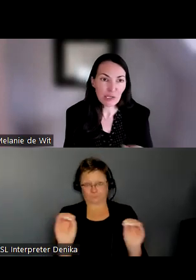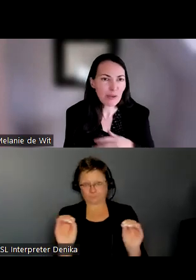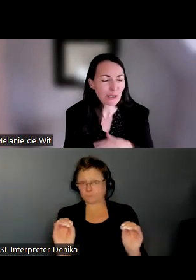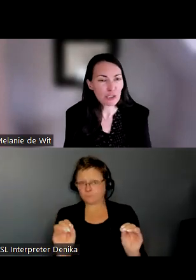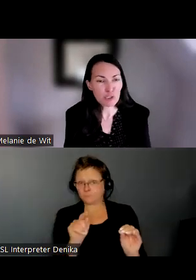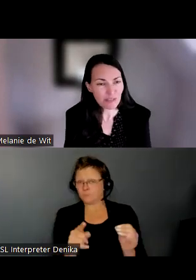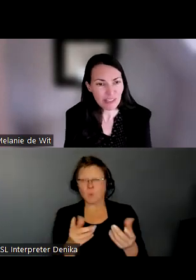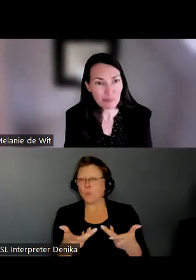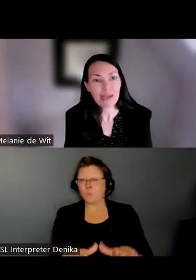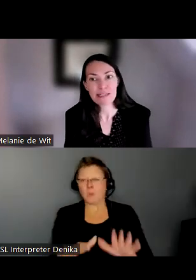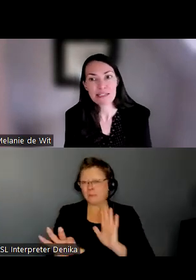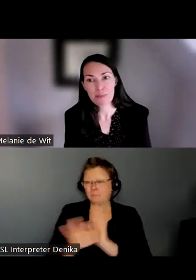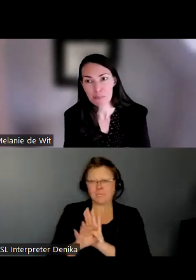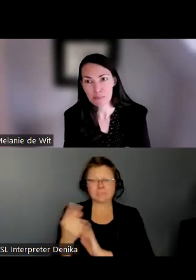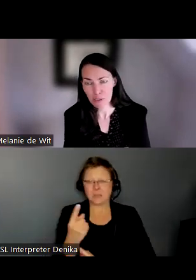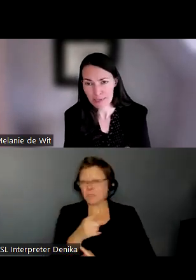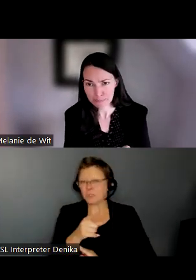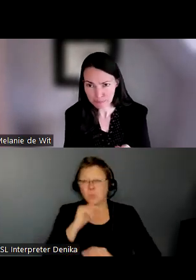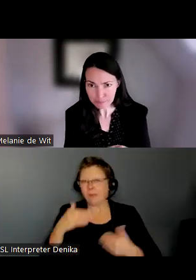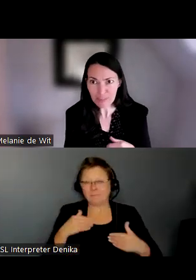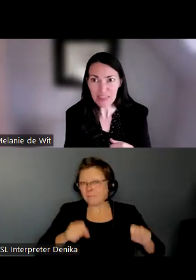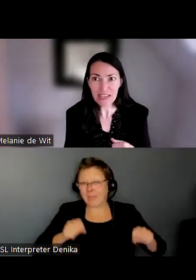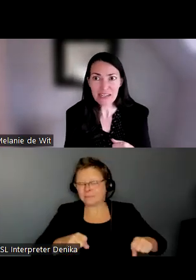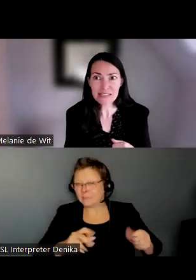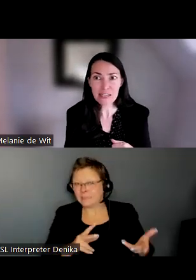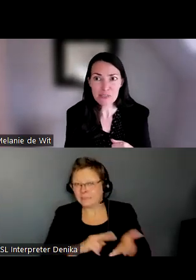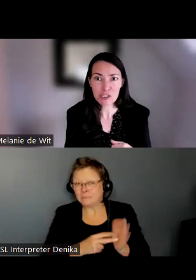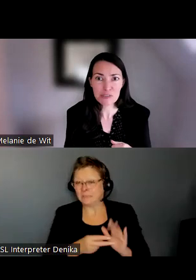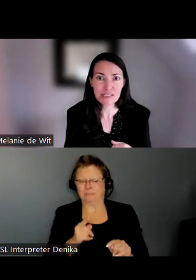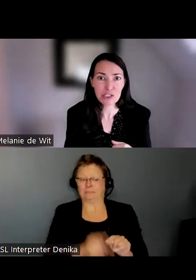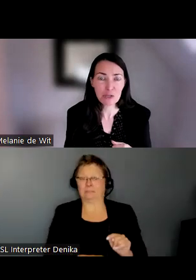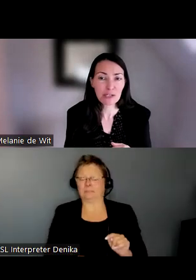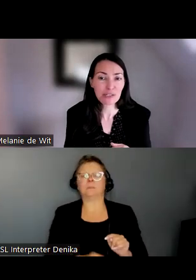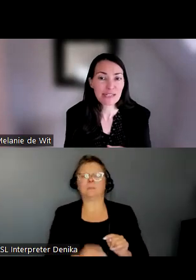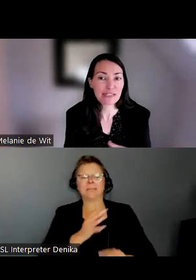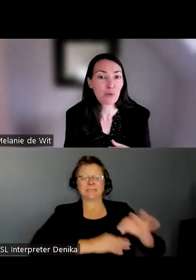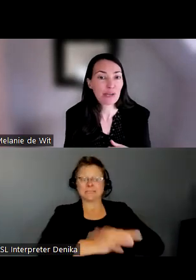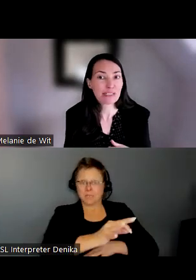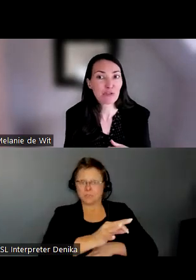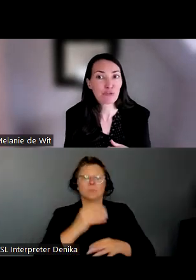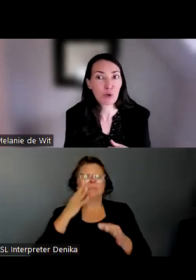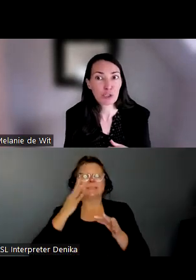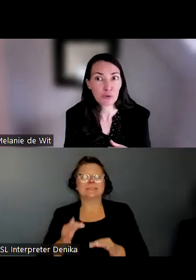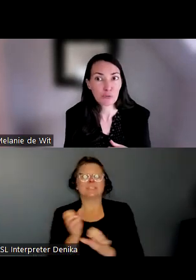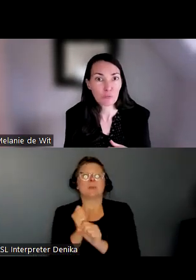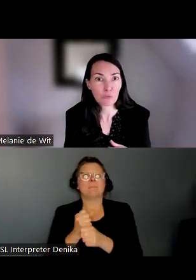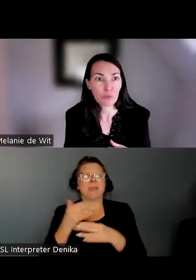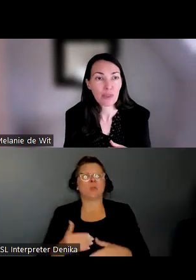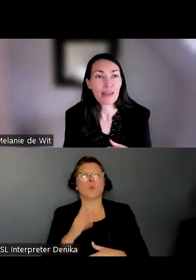create a POA, or you don't have the capacity to make a POA, then a substitute decision maker gets appointed for